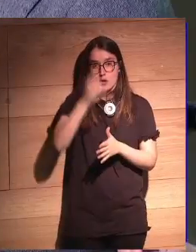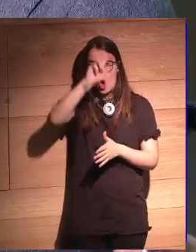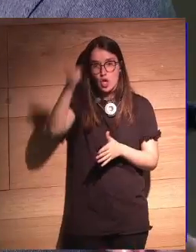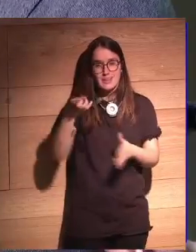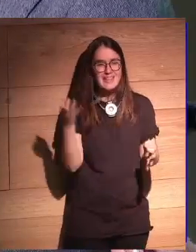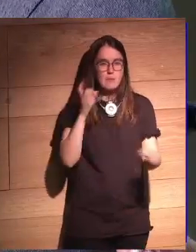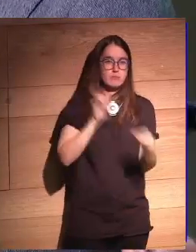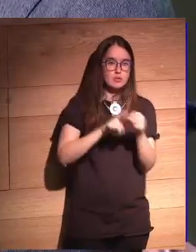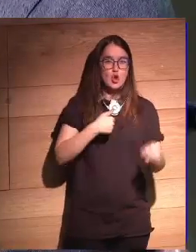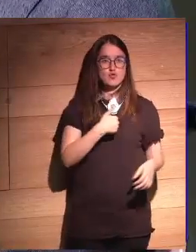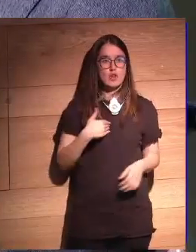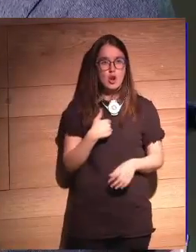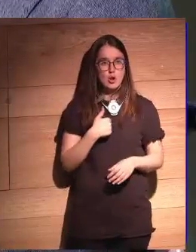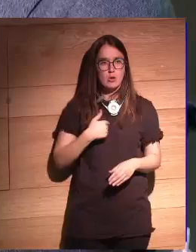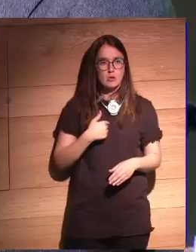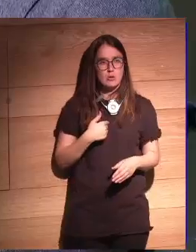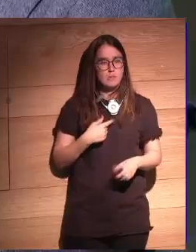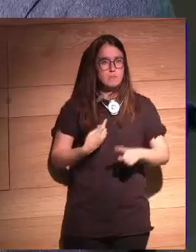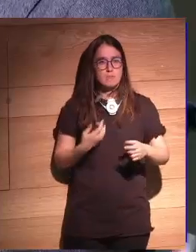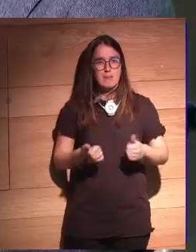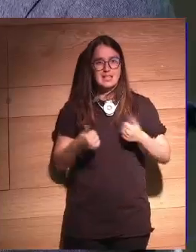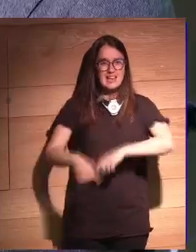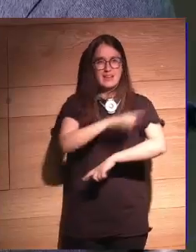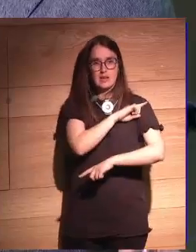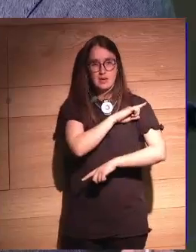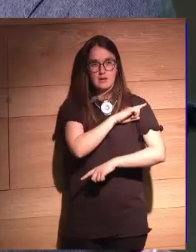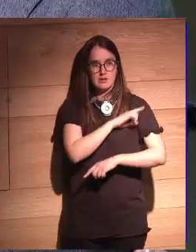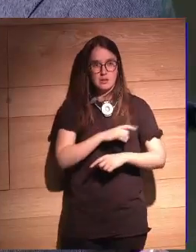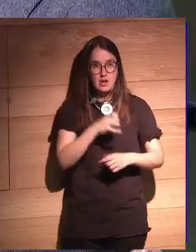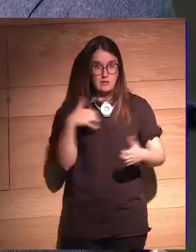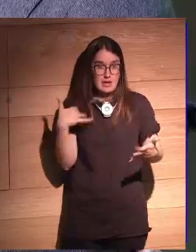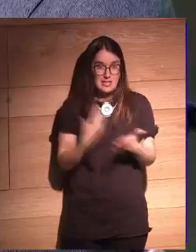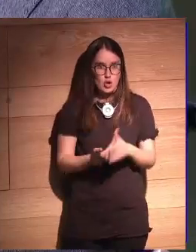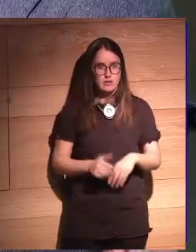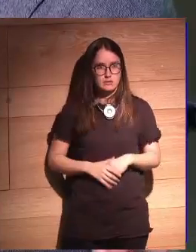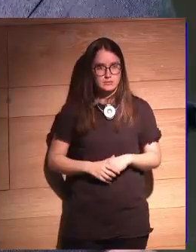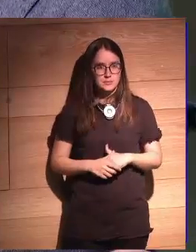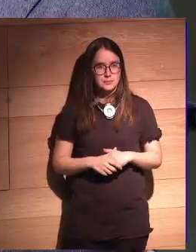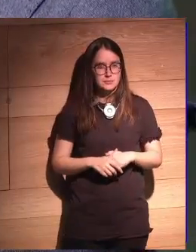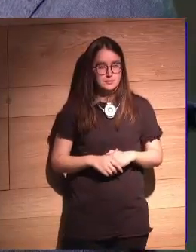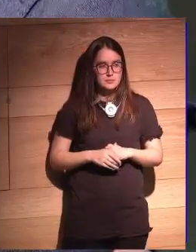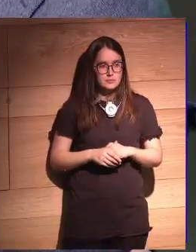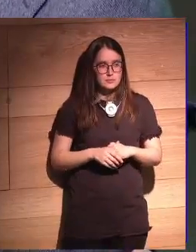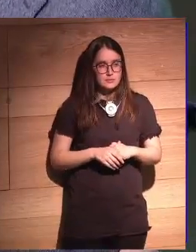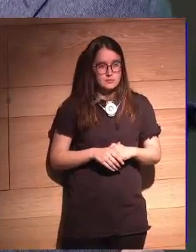that the state is in this market, that it has to be, and with a more radical and present role.